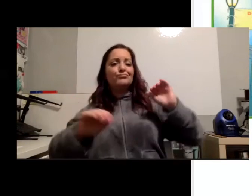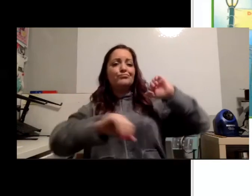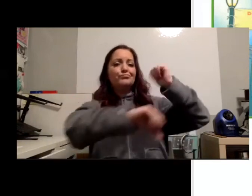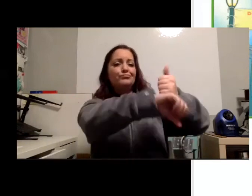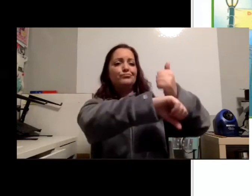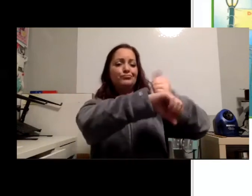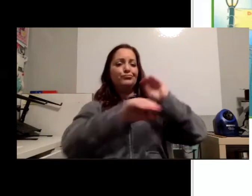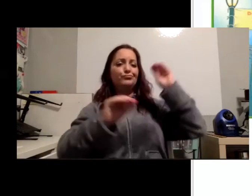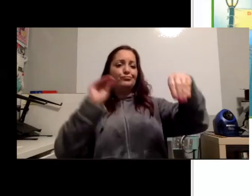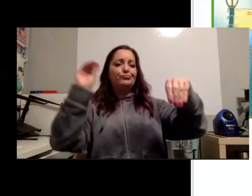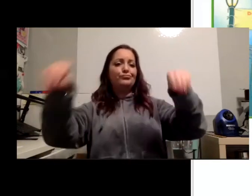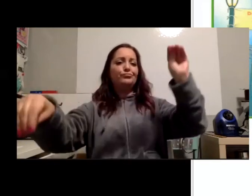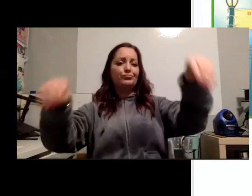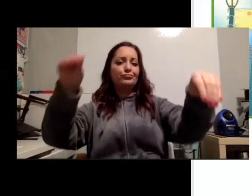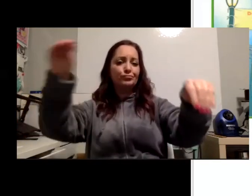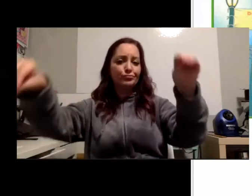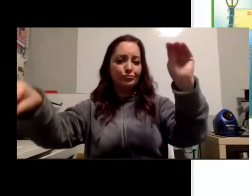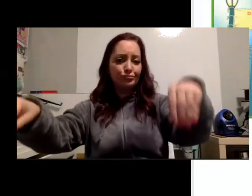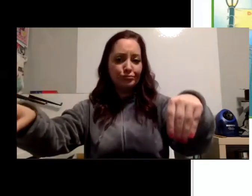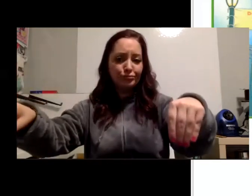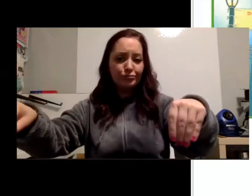shop signs,